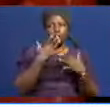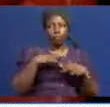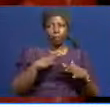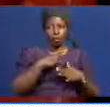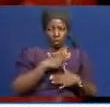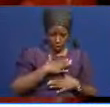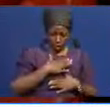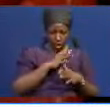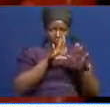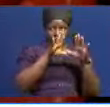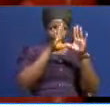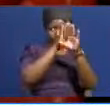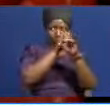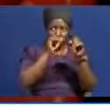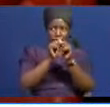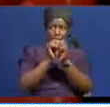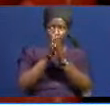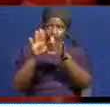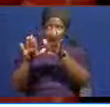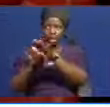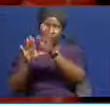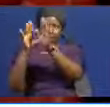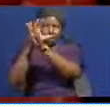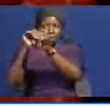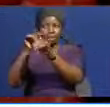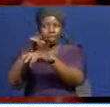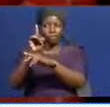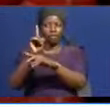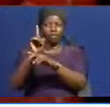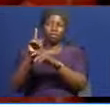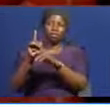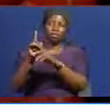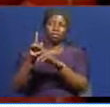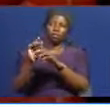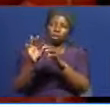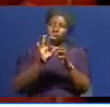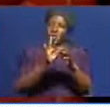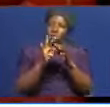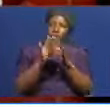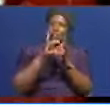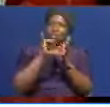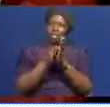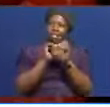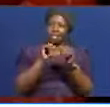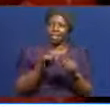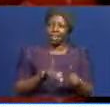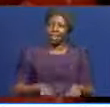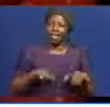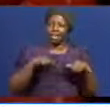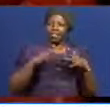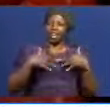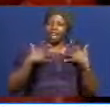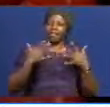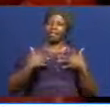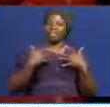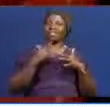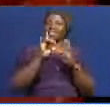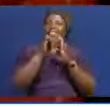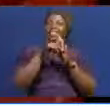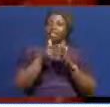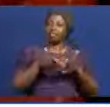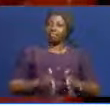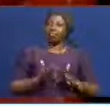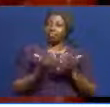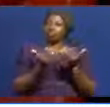His Excellency the President and the Deputy President, did not come together so that they can live happily ever after and have children, Mr. Speaker.